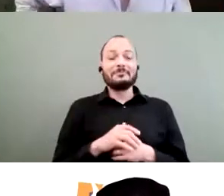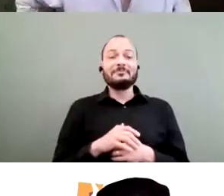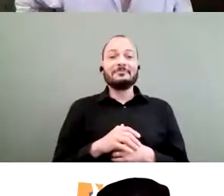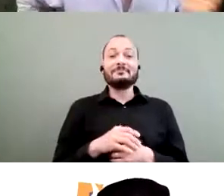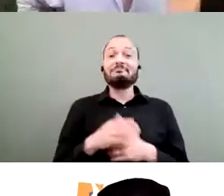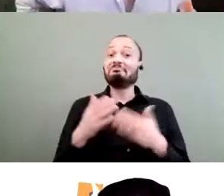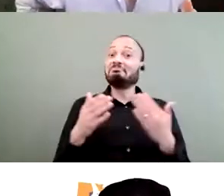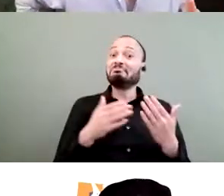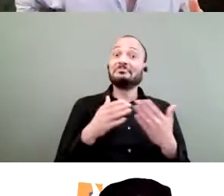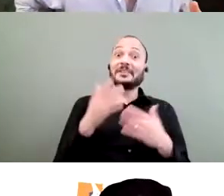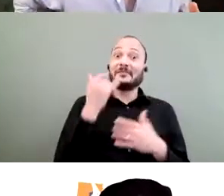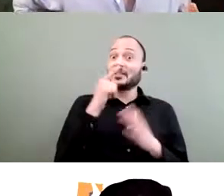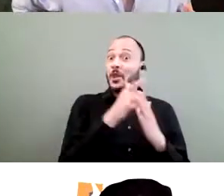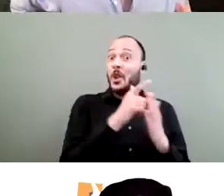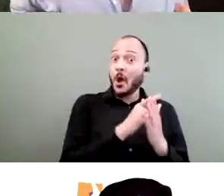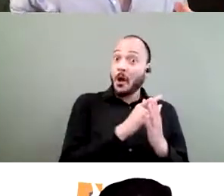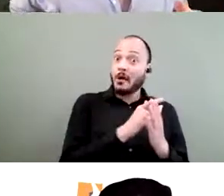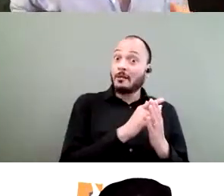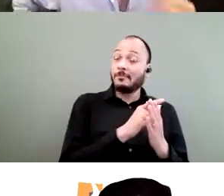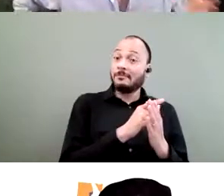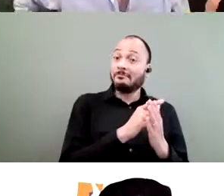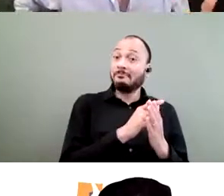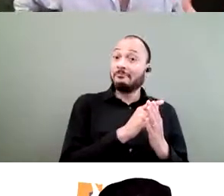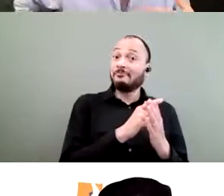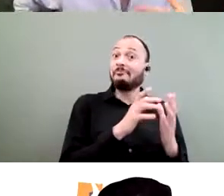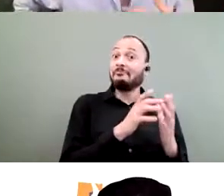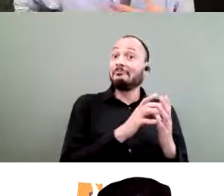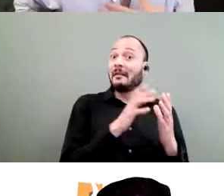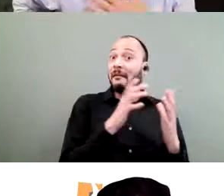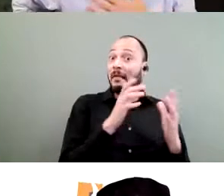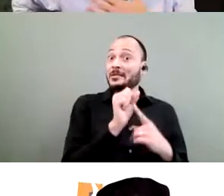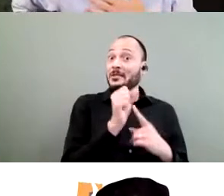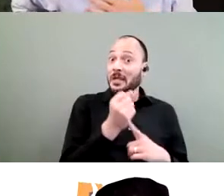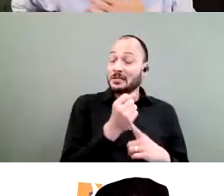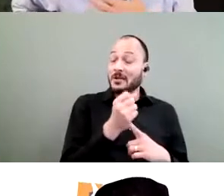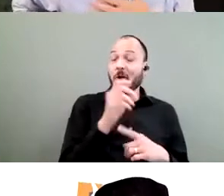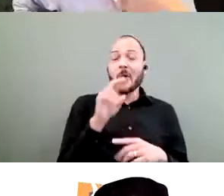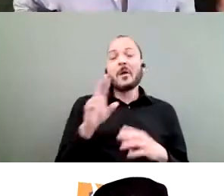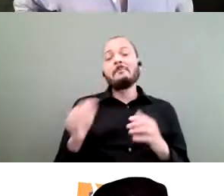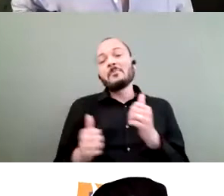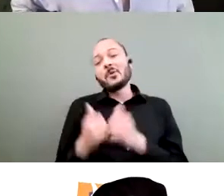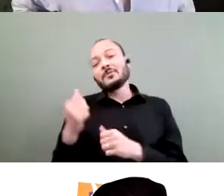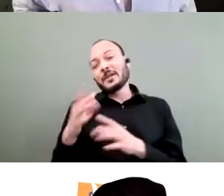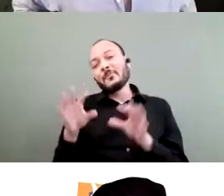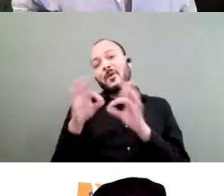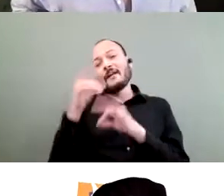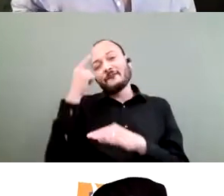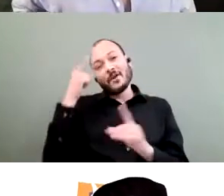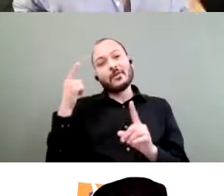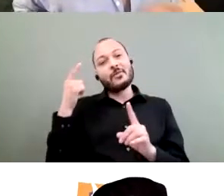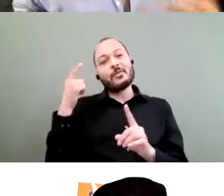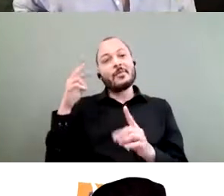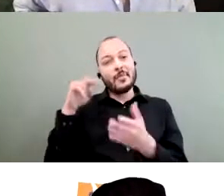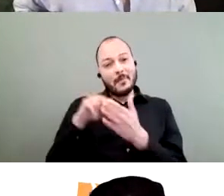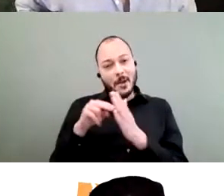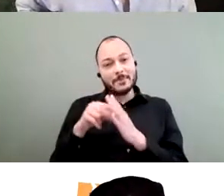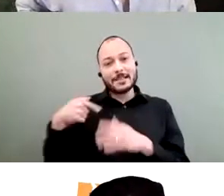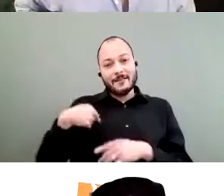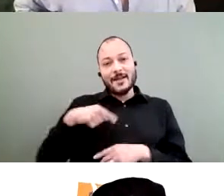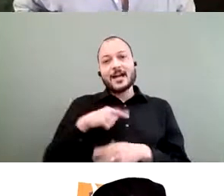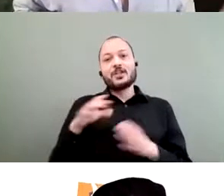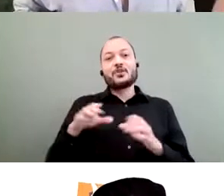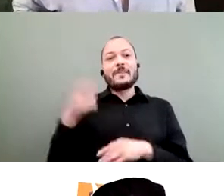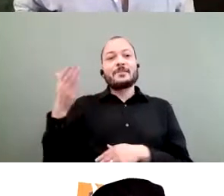because it's the law in a lot of circumstances, or most importantly, for the purpose of us doing this presentation, was because there's